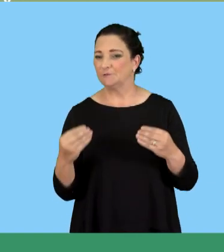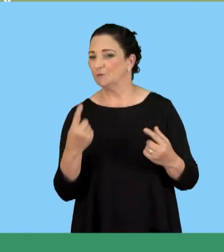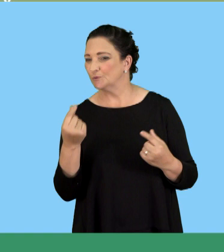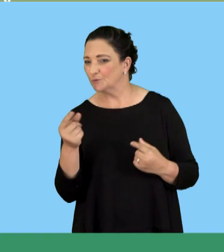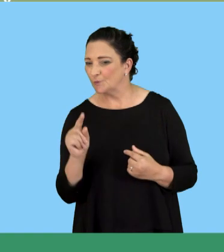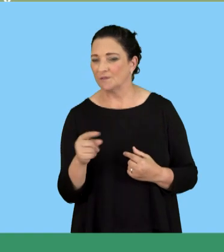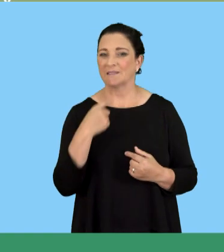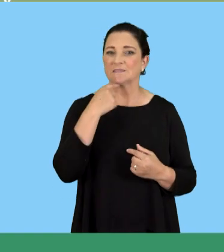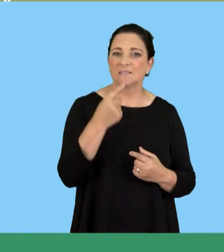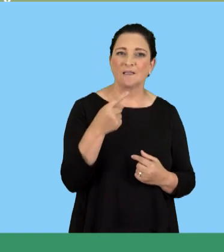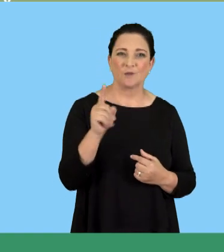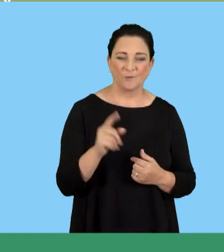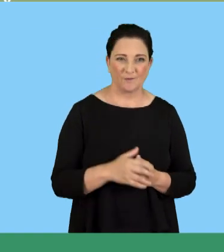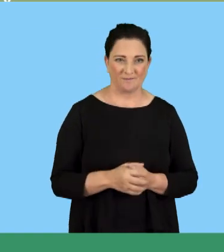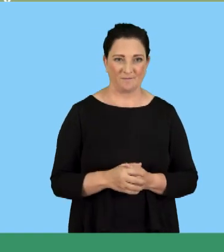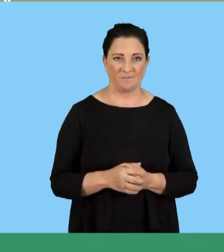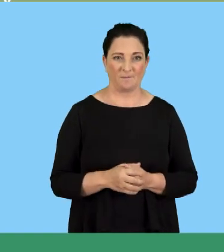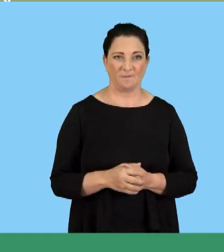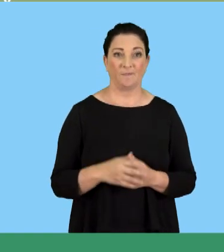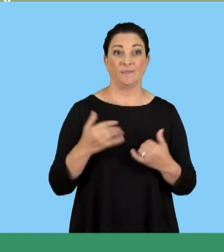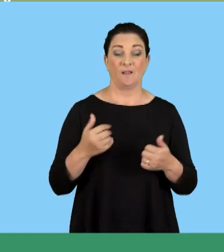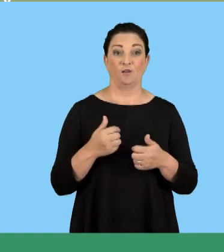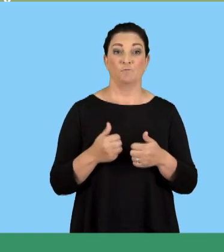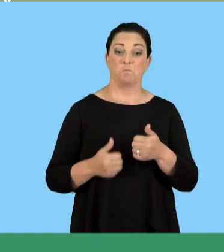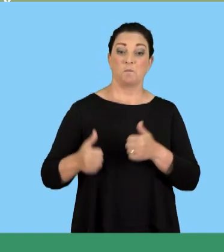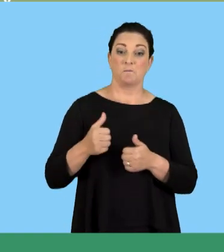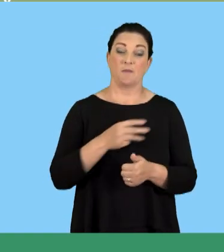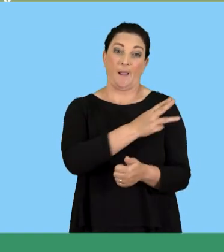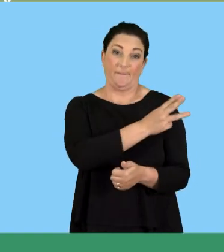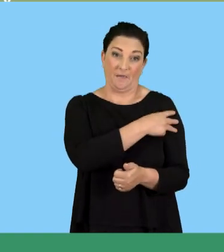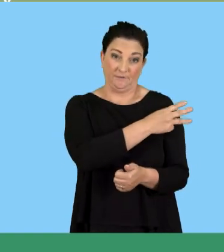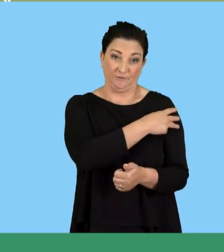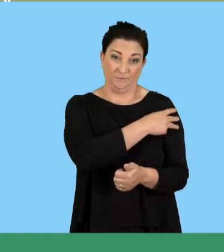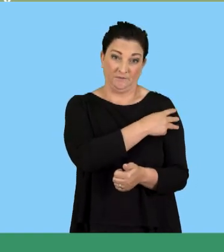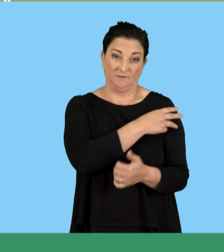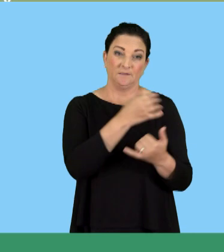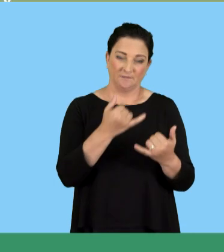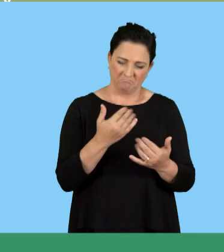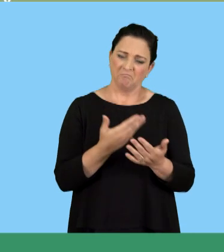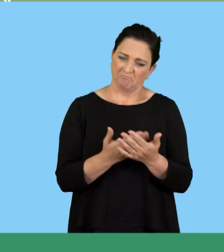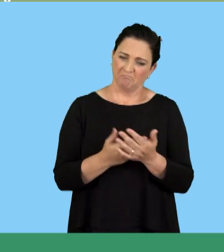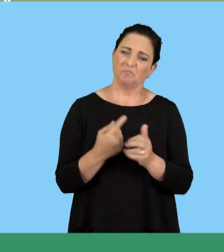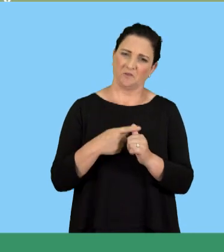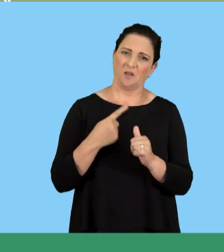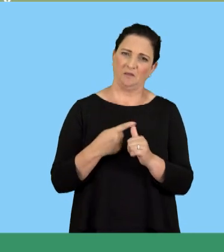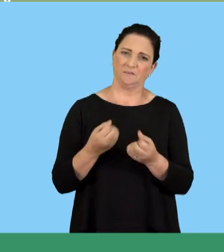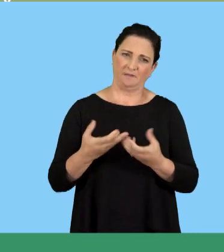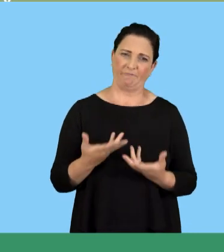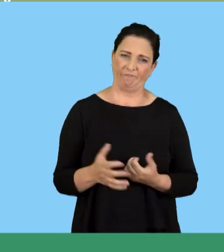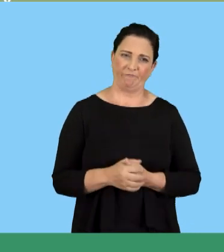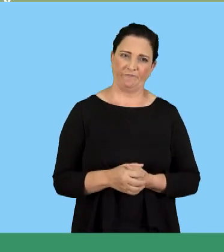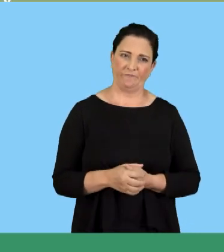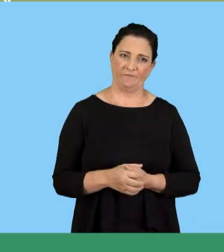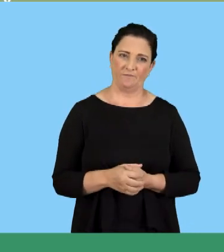the business is selling. And then the management now, the sentence after that can have a potential answer, because we are saying